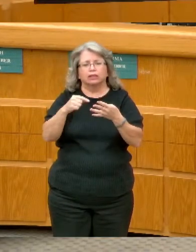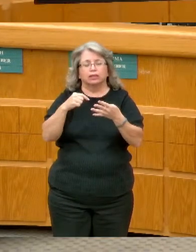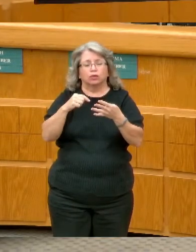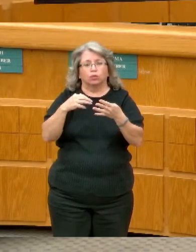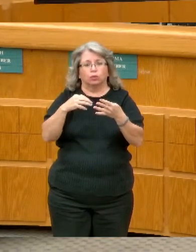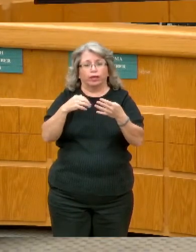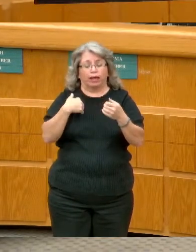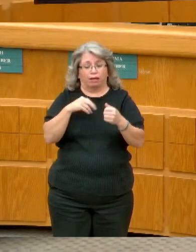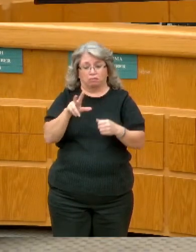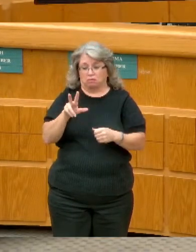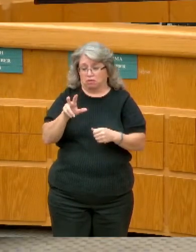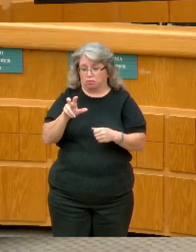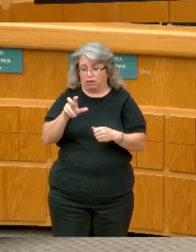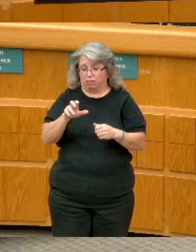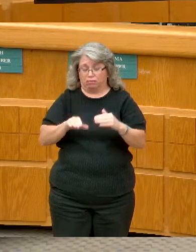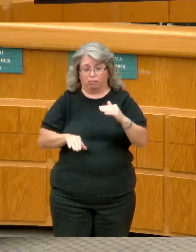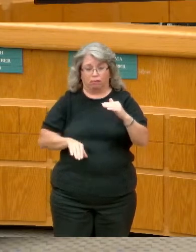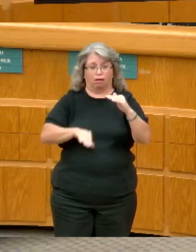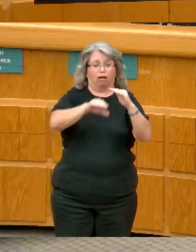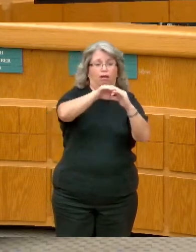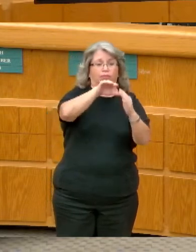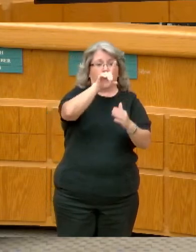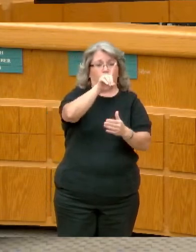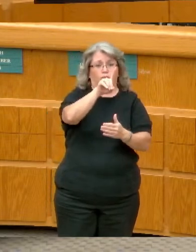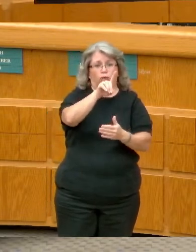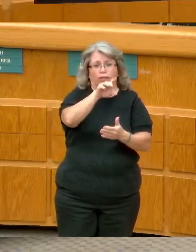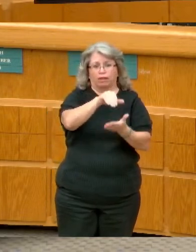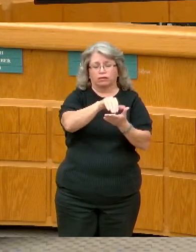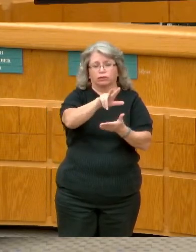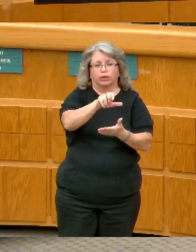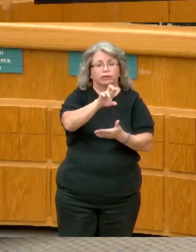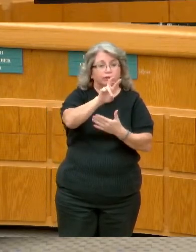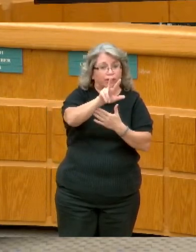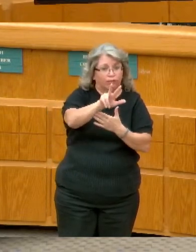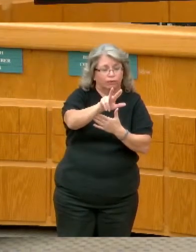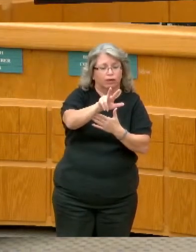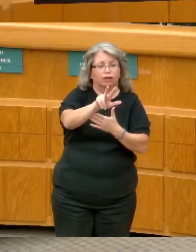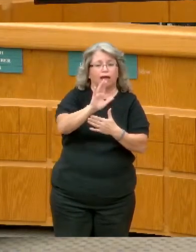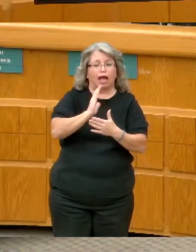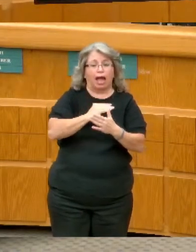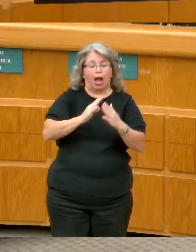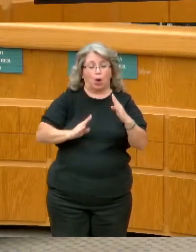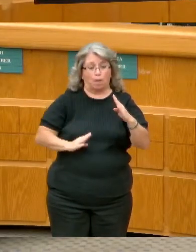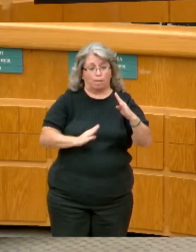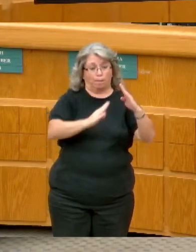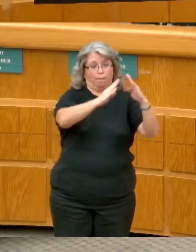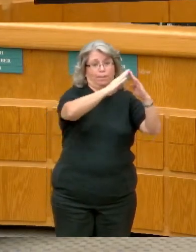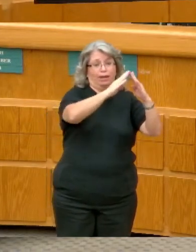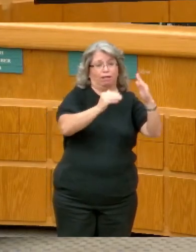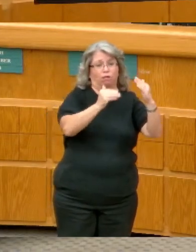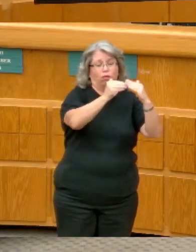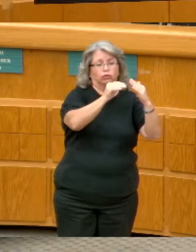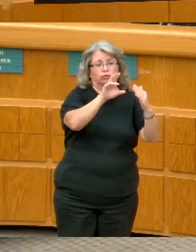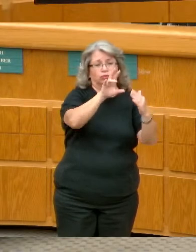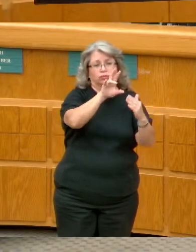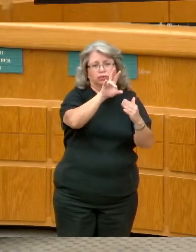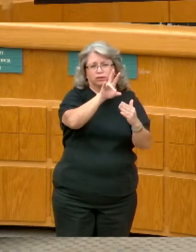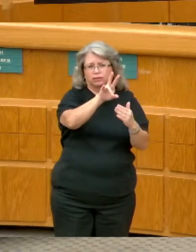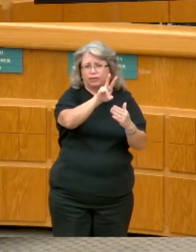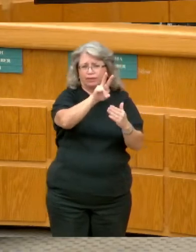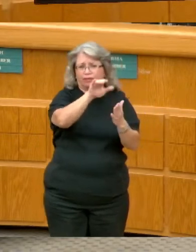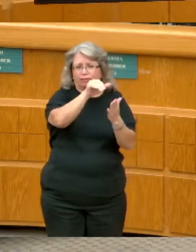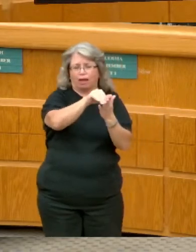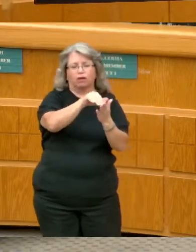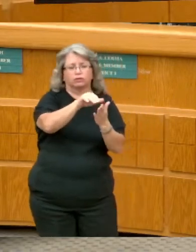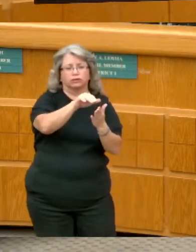of COVID-19 to 1,373. At our peak, we were almost at 7,000 COVID-19 cases